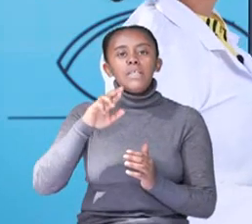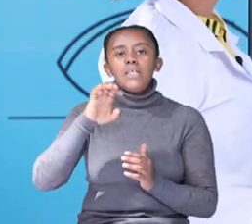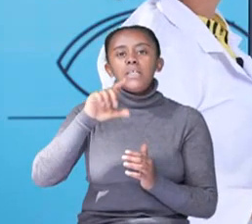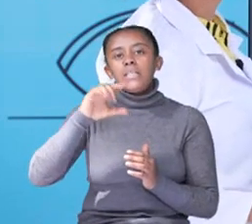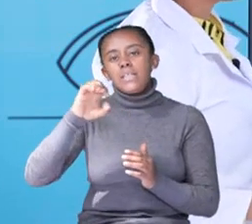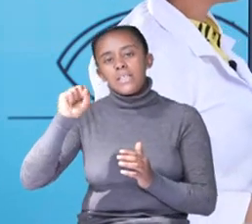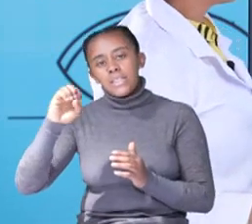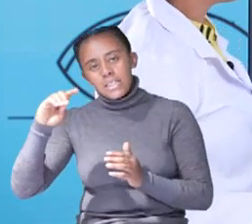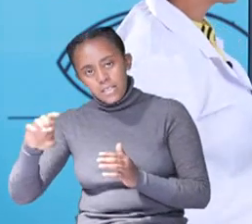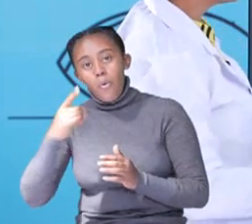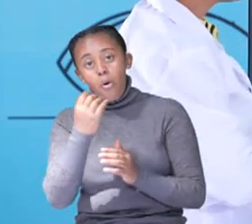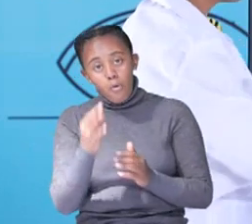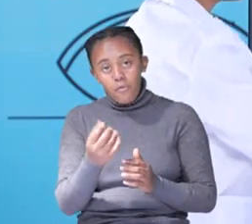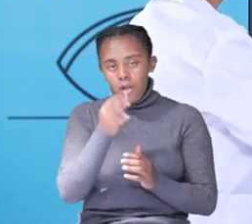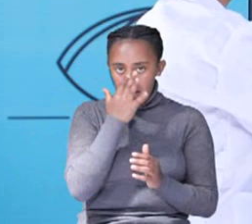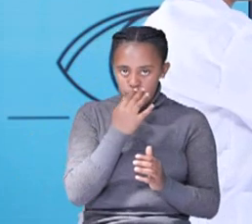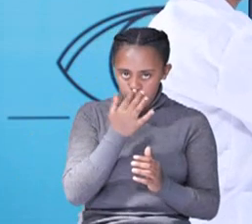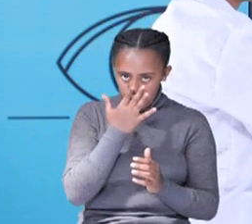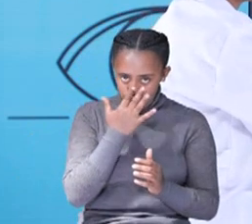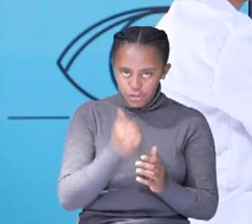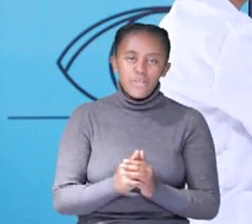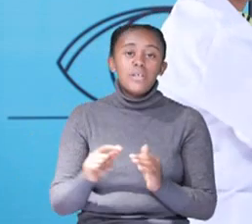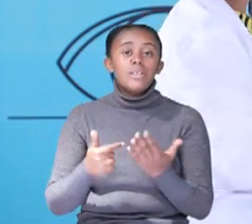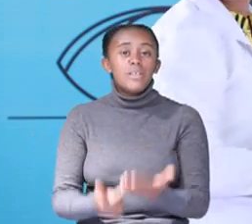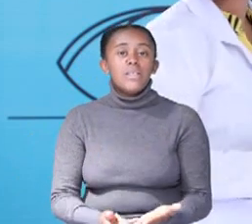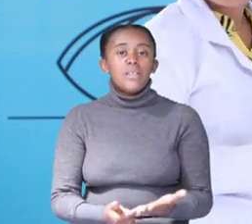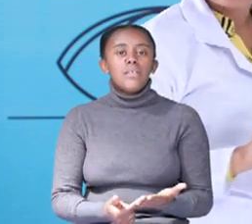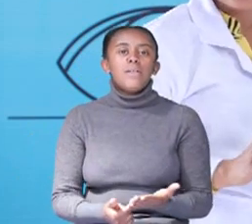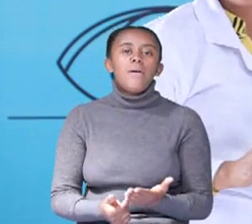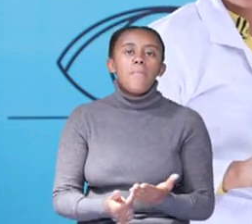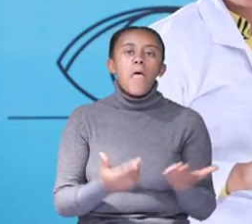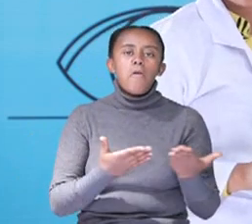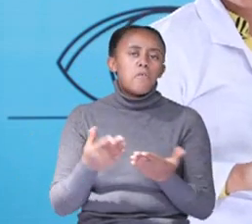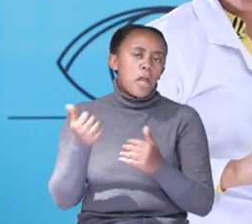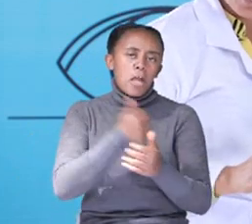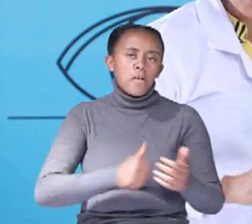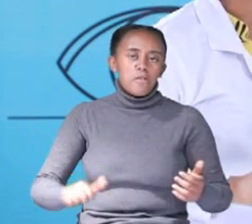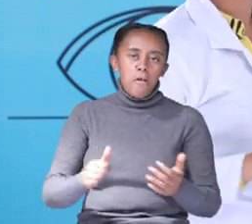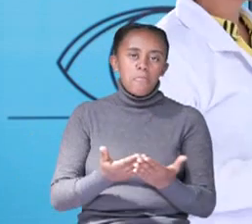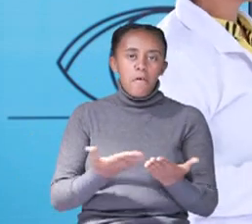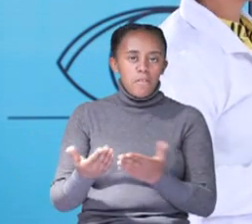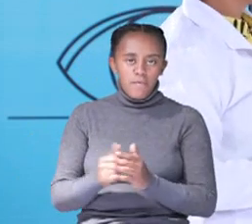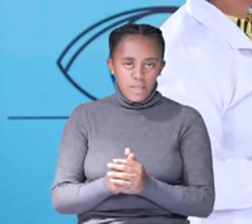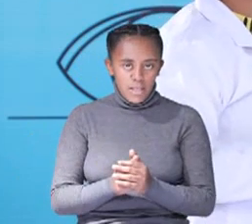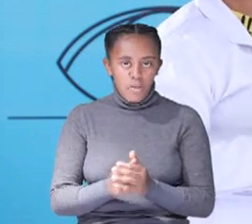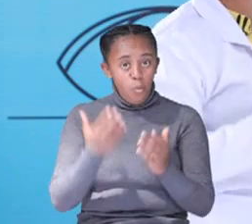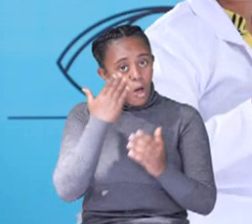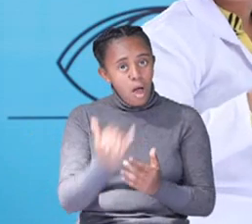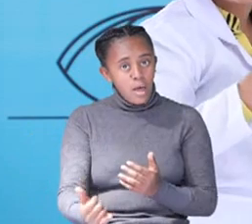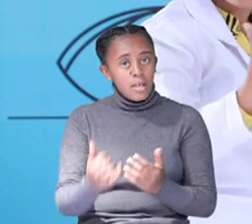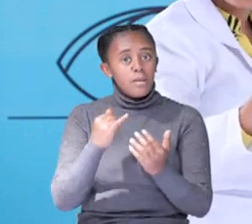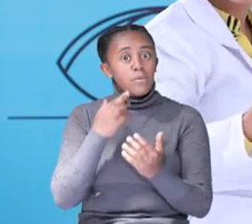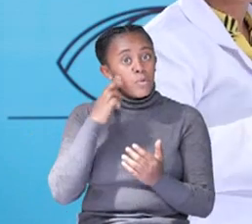is one of the adaptation, and it is available in cells at any time. Why? Because